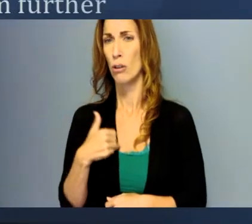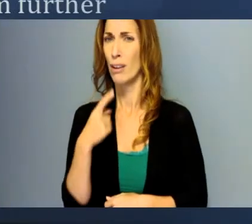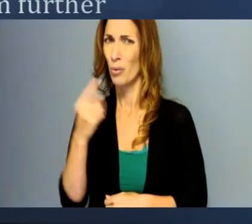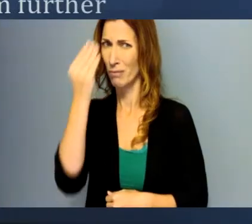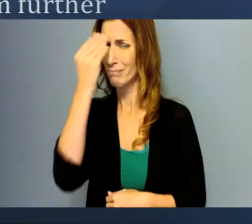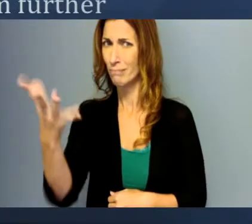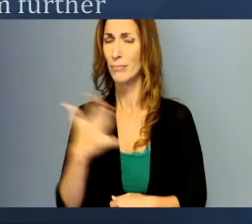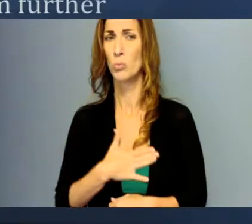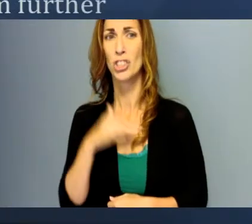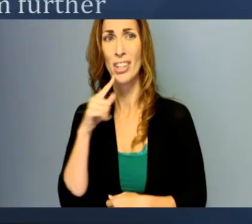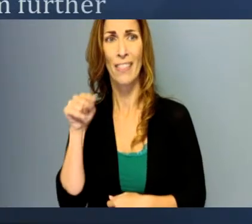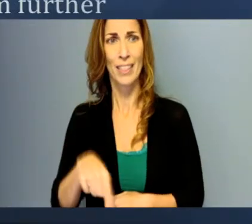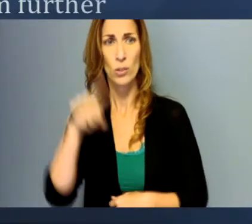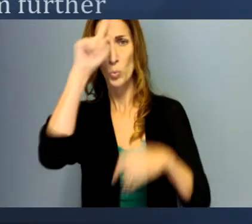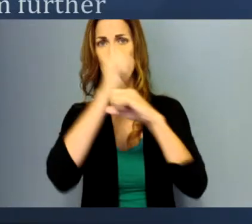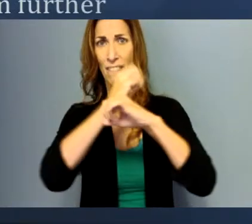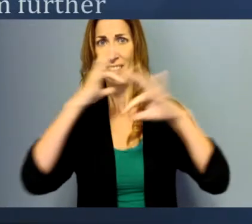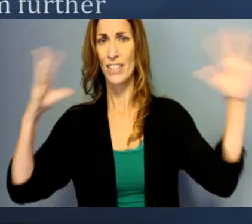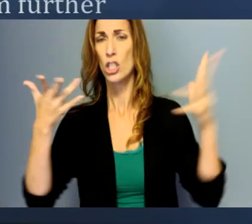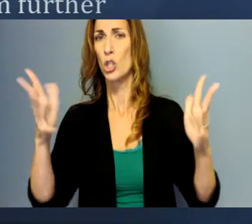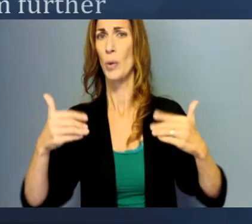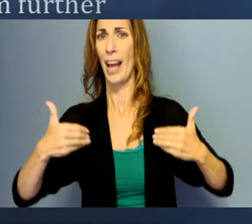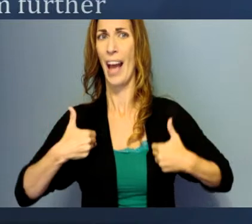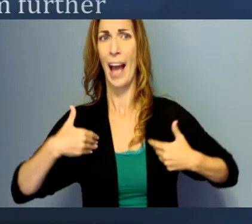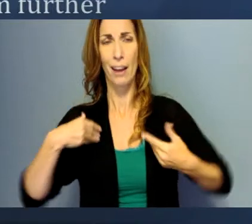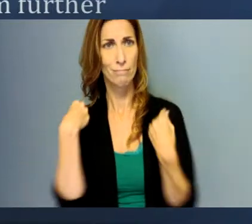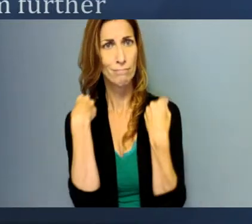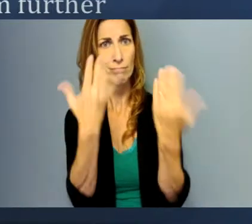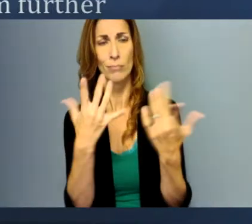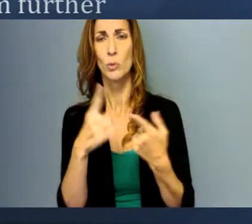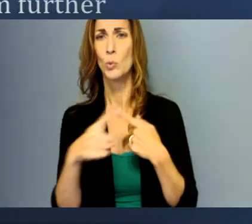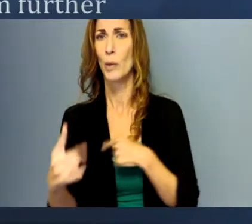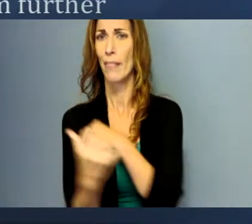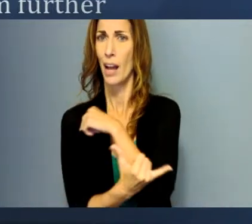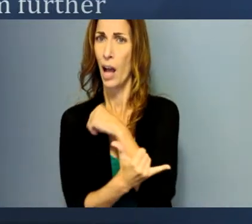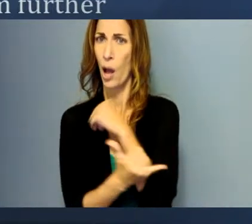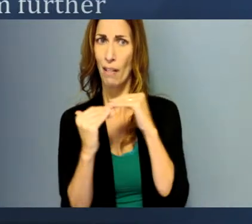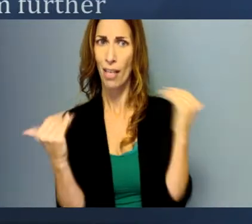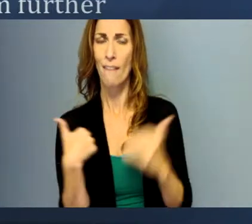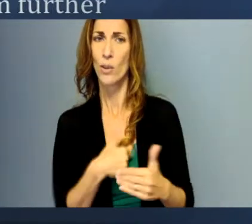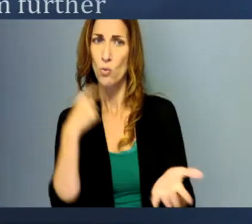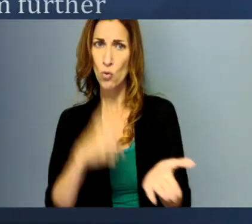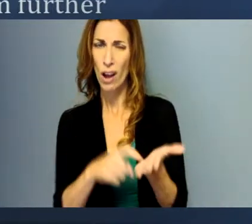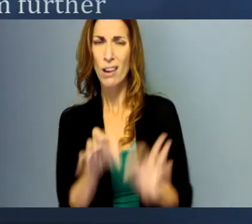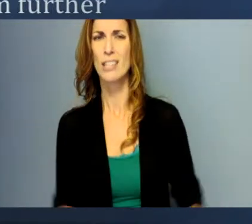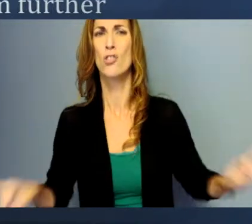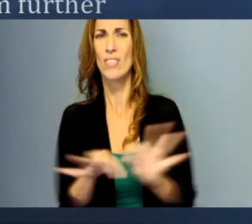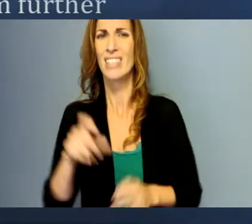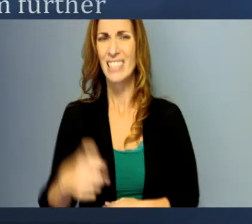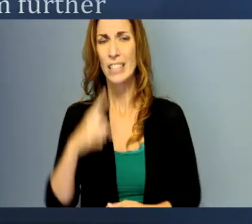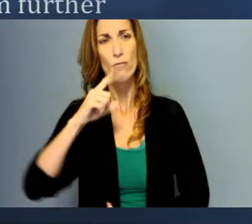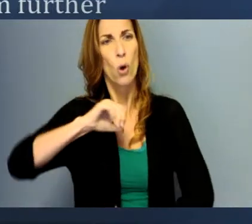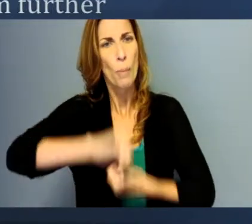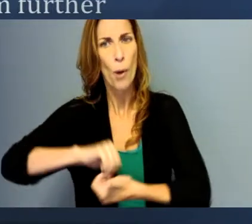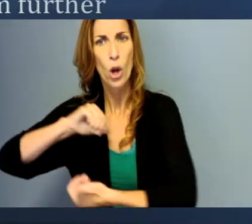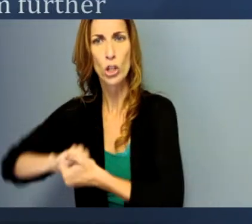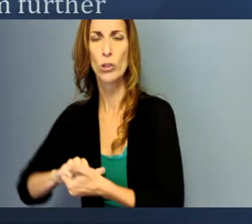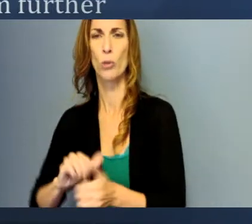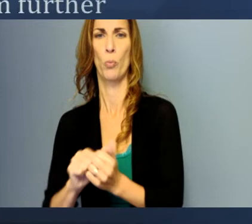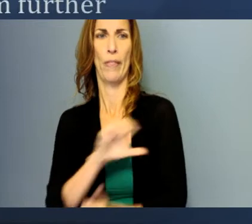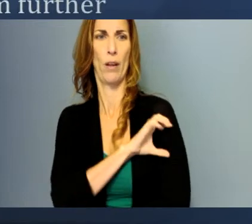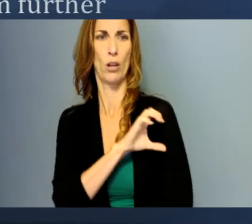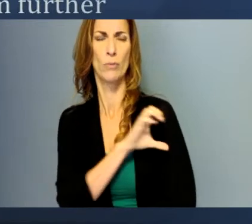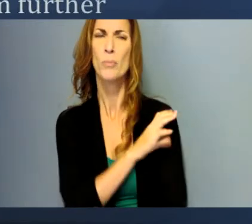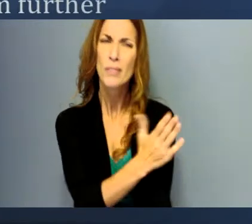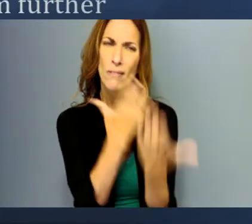appreciate that this was a vision that you had to bring to the county and that you recognize the critical need for the partnership with law enforcement. Thank